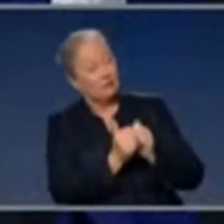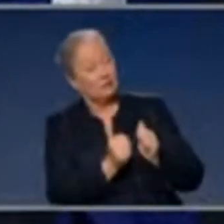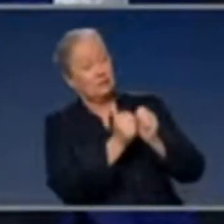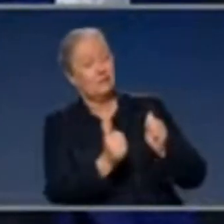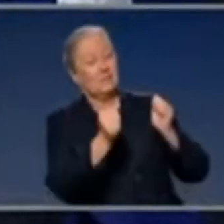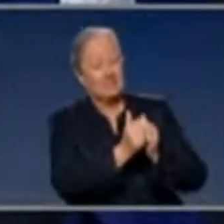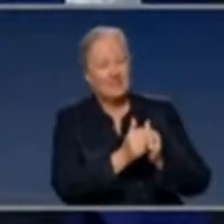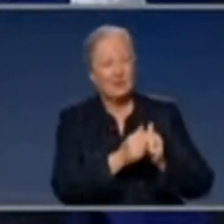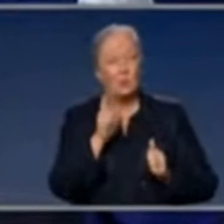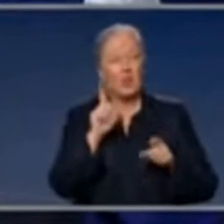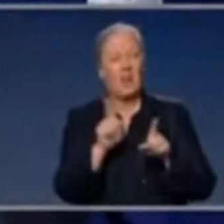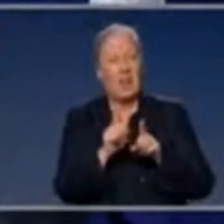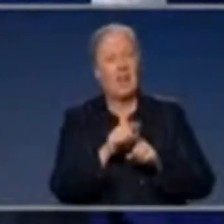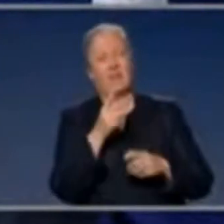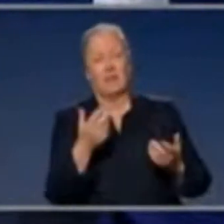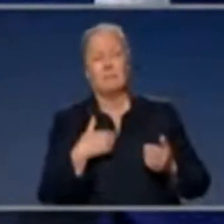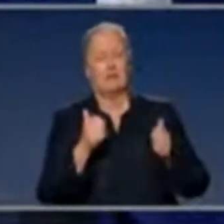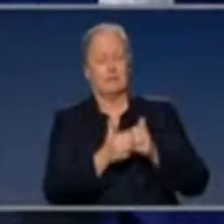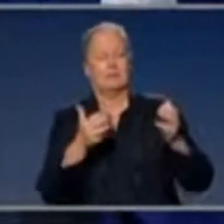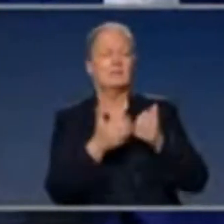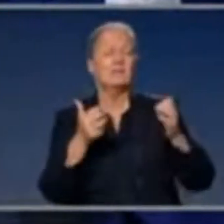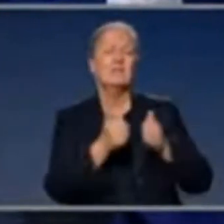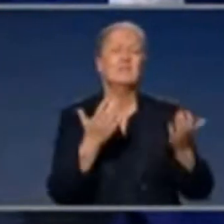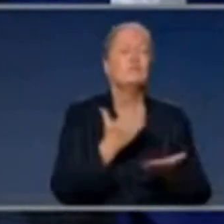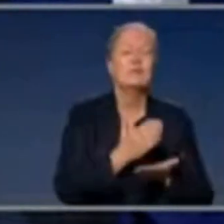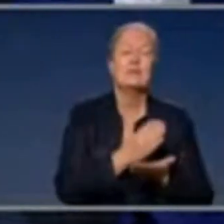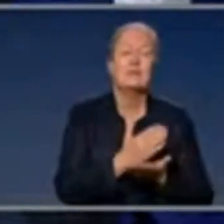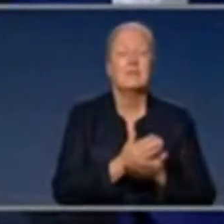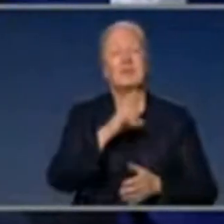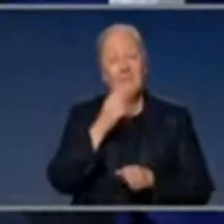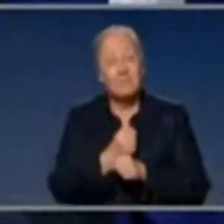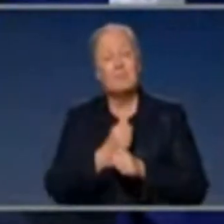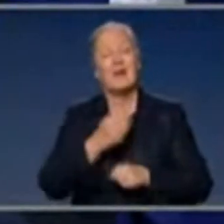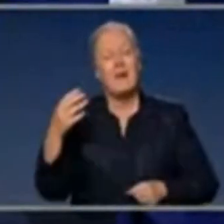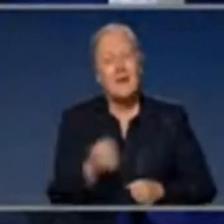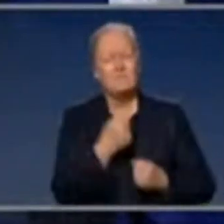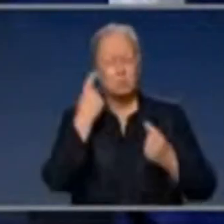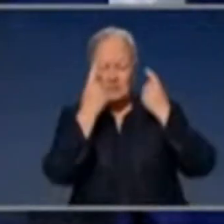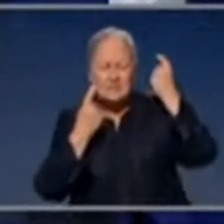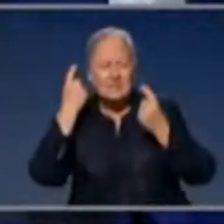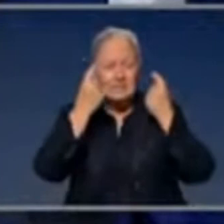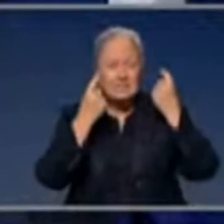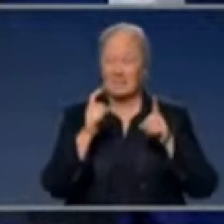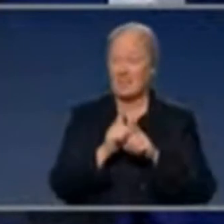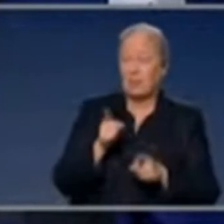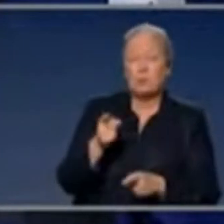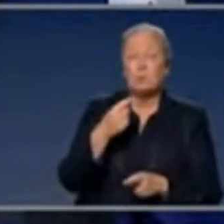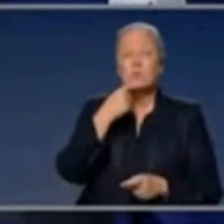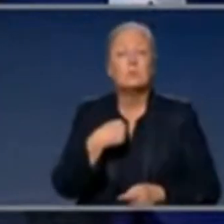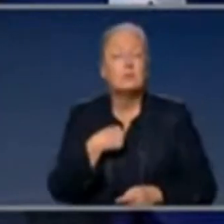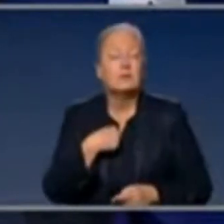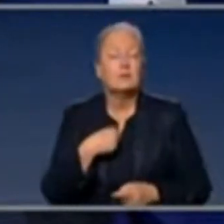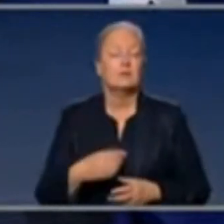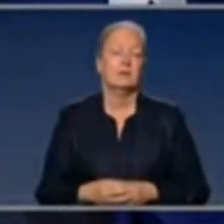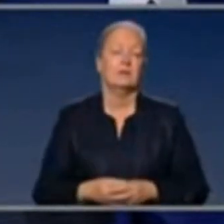They seem to be agreeing a lot on that. But that said, it's something the government has to carefully consider for all the reasons that you've said.